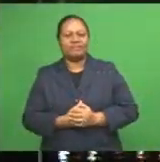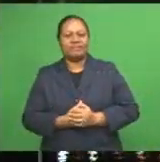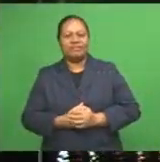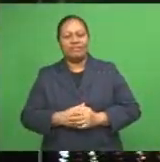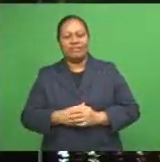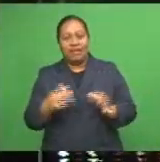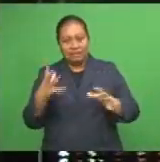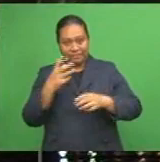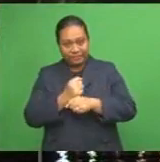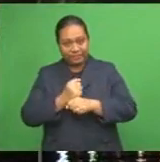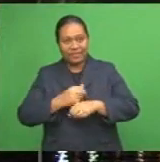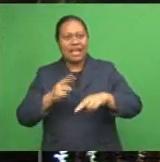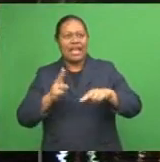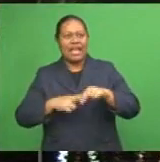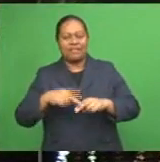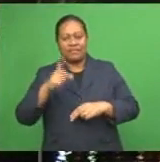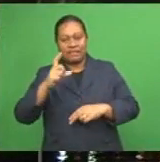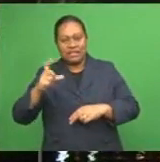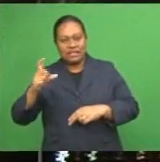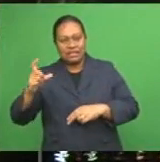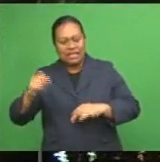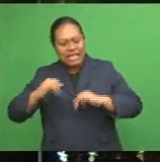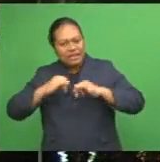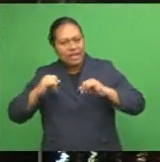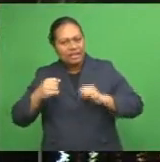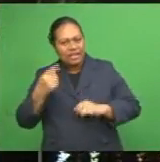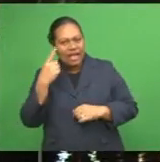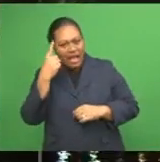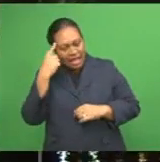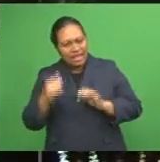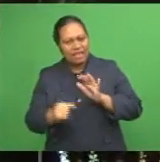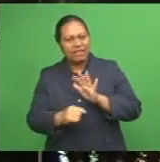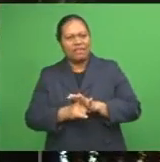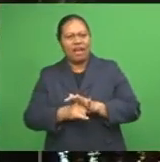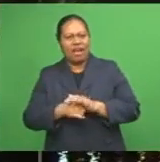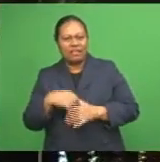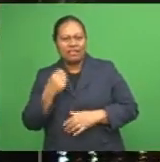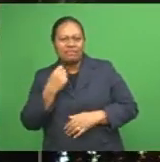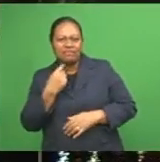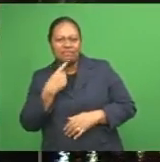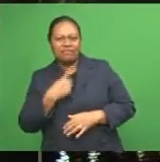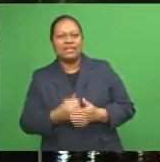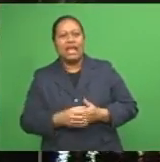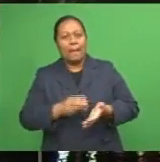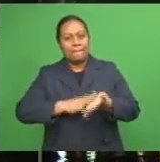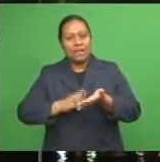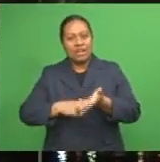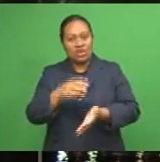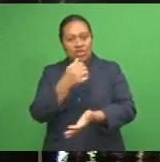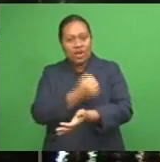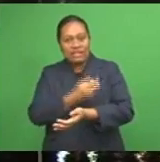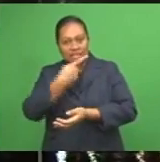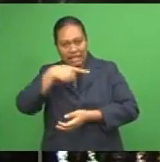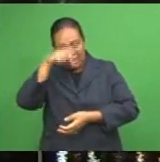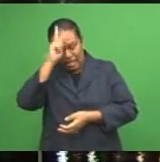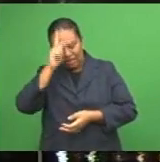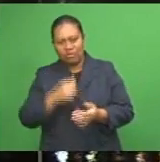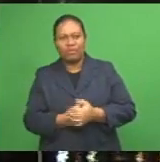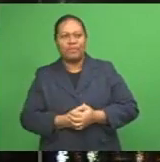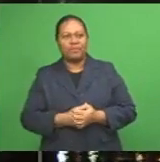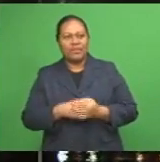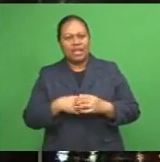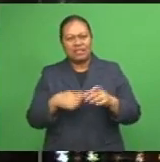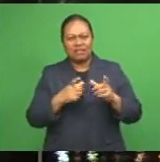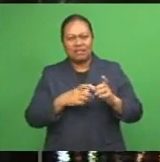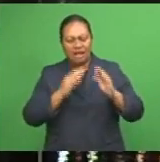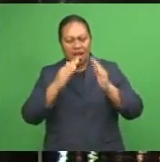stories for tonight, FCCC investigation identifies cheating tenants, multi-million-dollar drug bust in Kandavu, and real estate